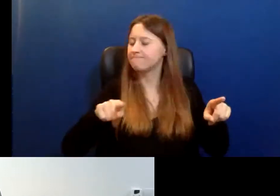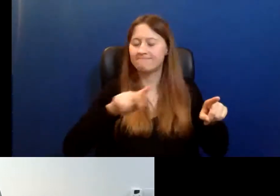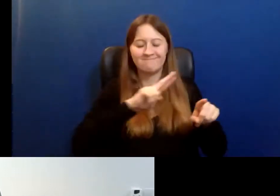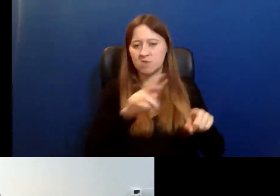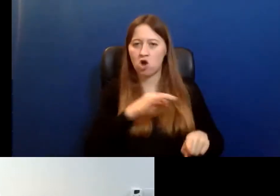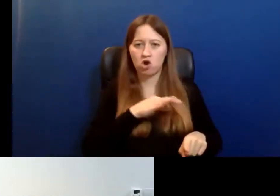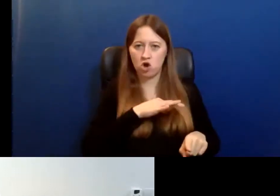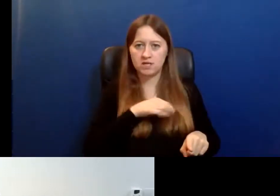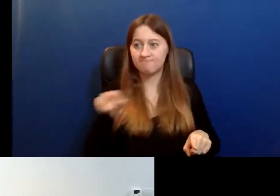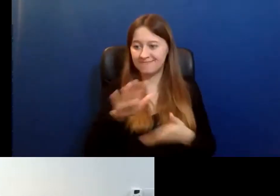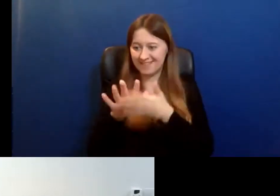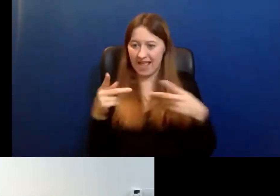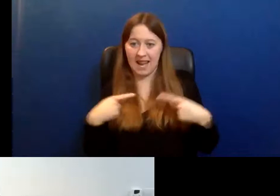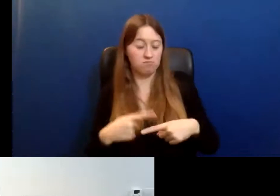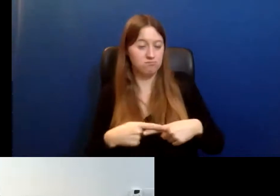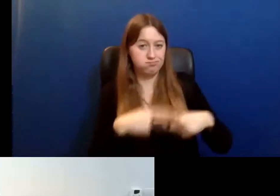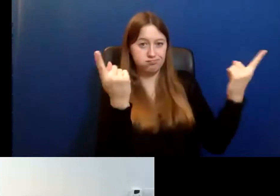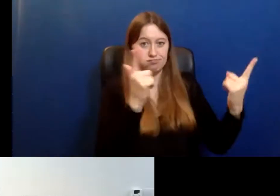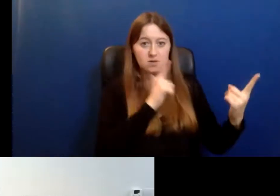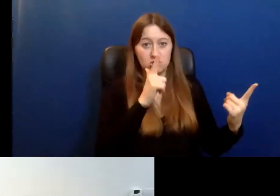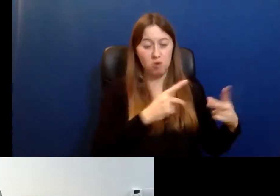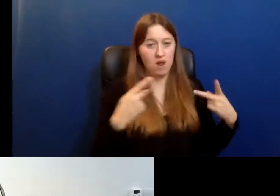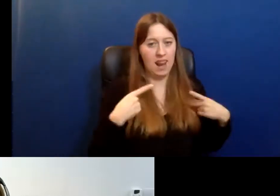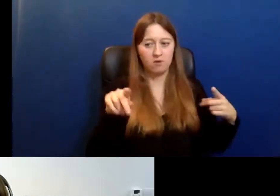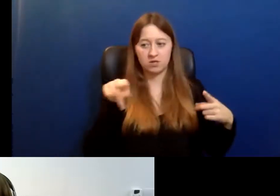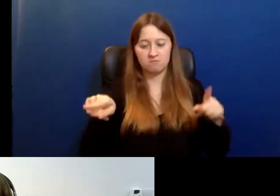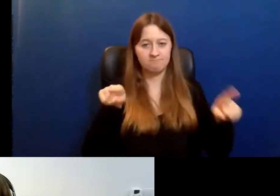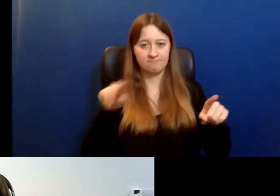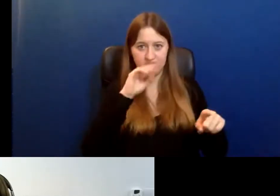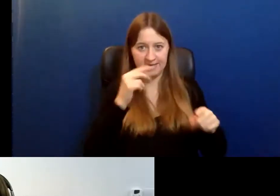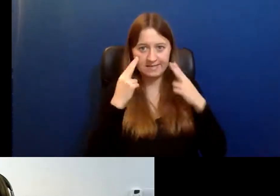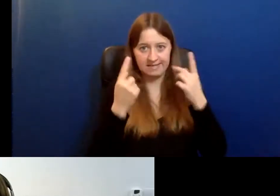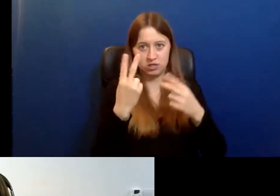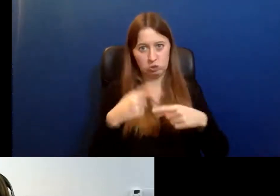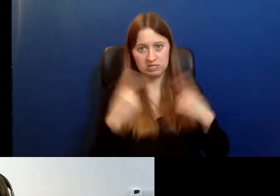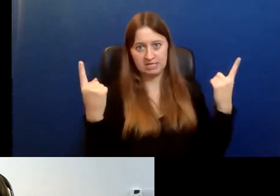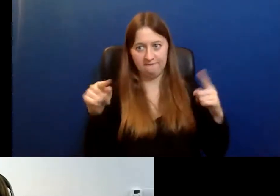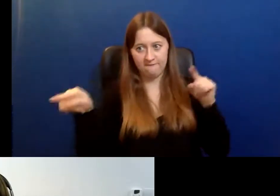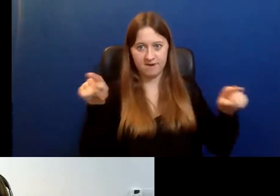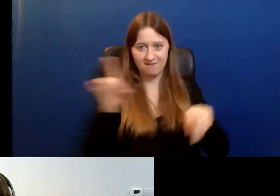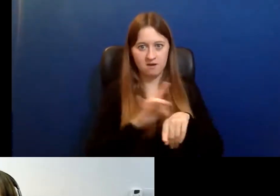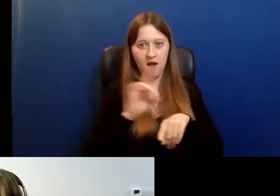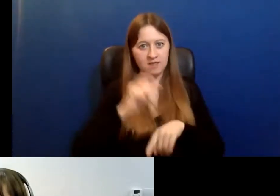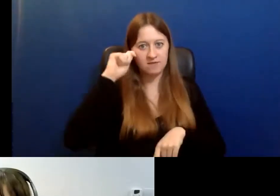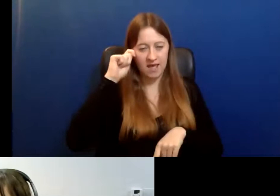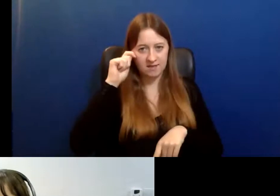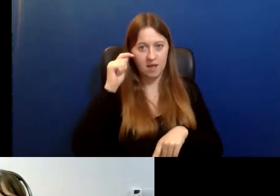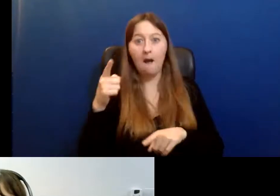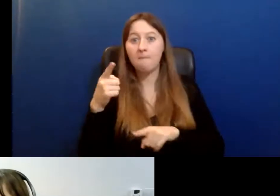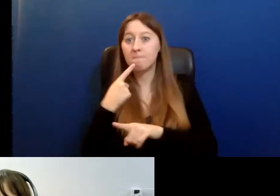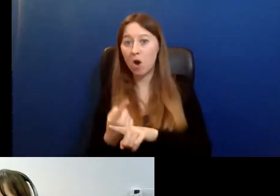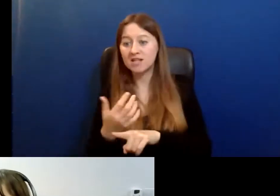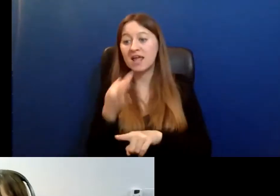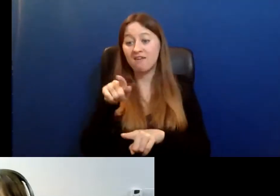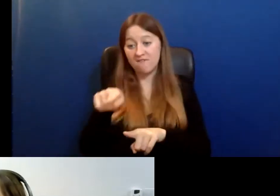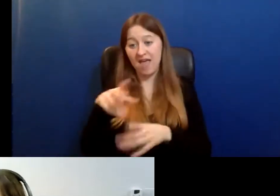very different to spoken language. But what we have seen is that adapting a test of sign language to another sign